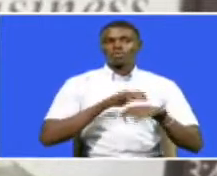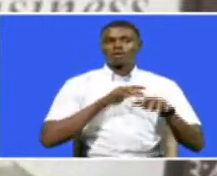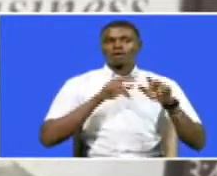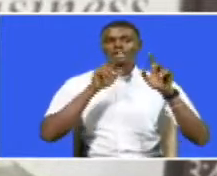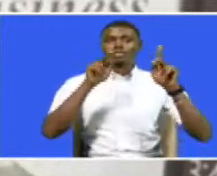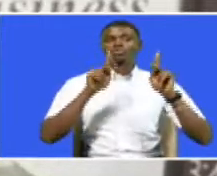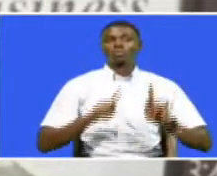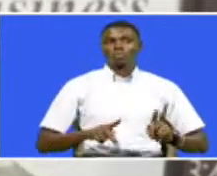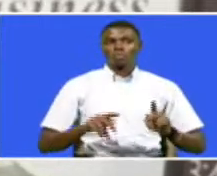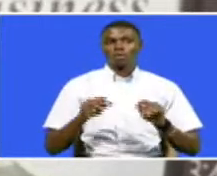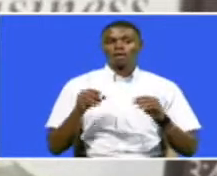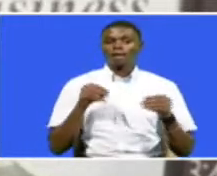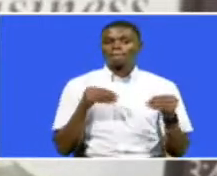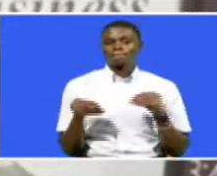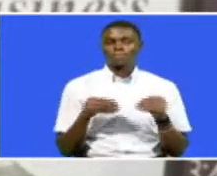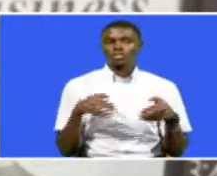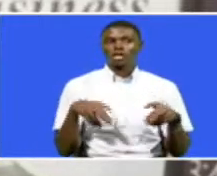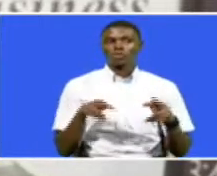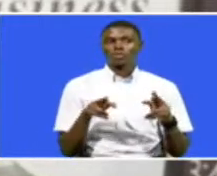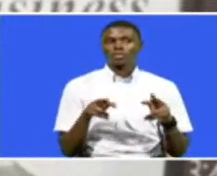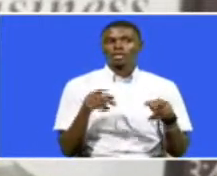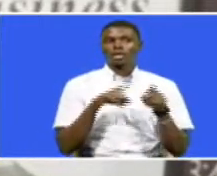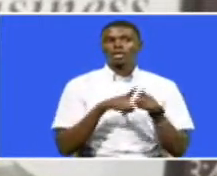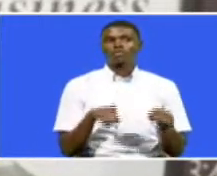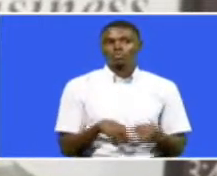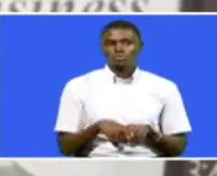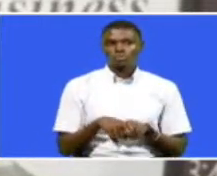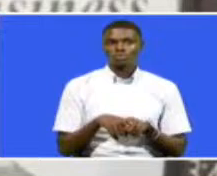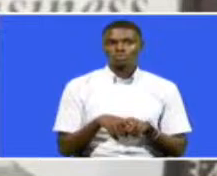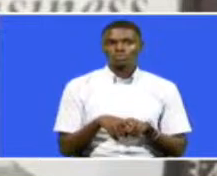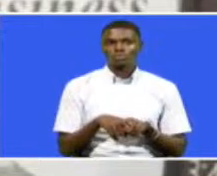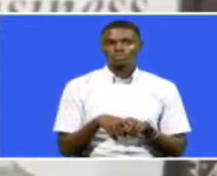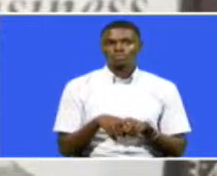Kisumu Busia Road, and also most likely